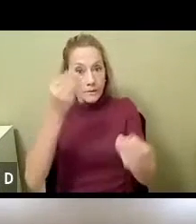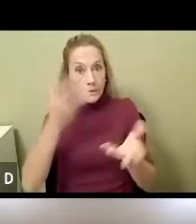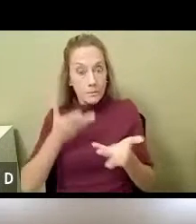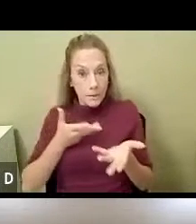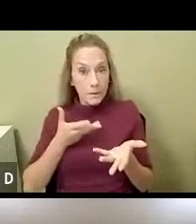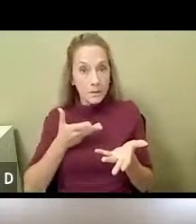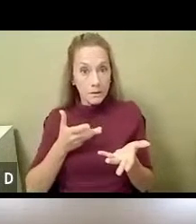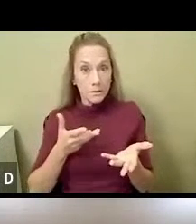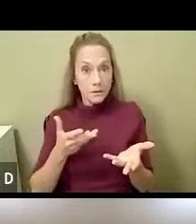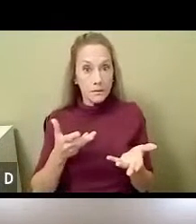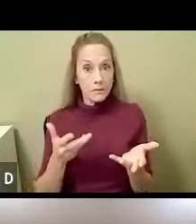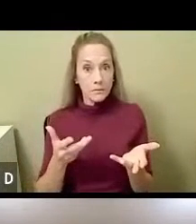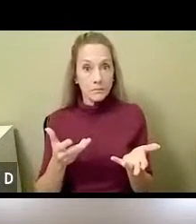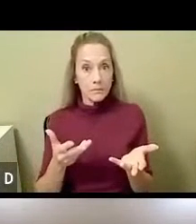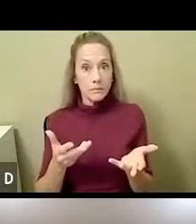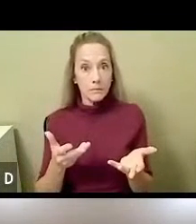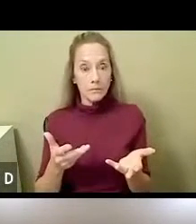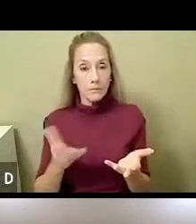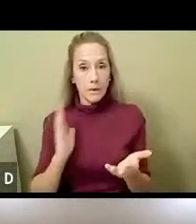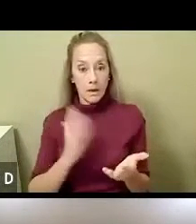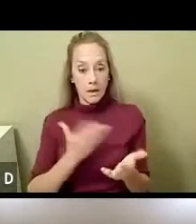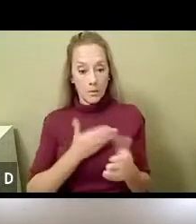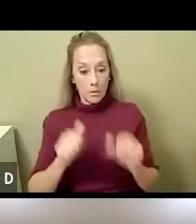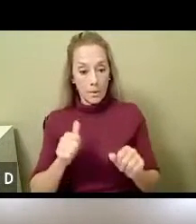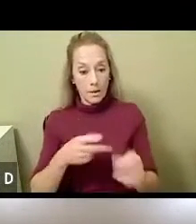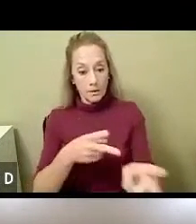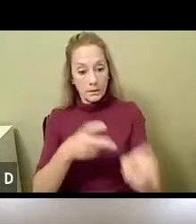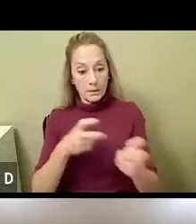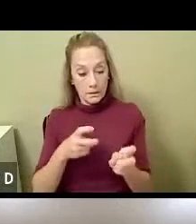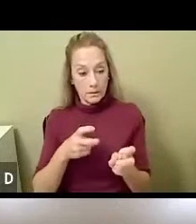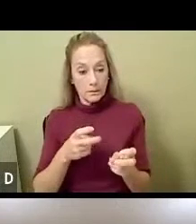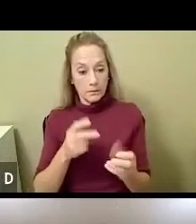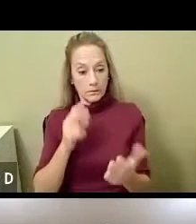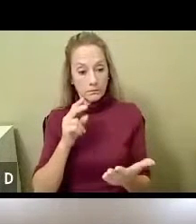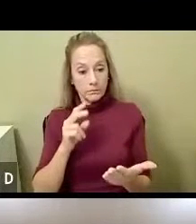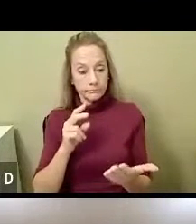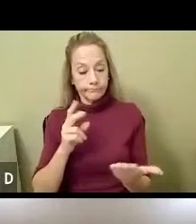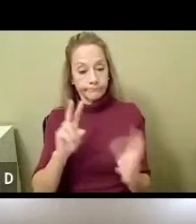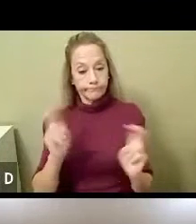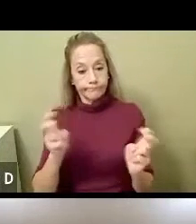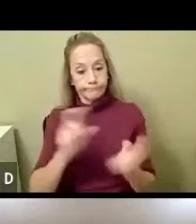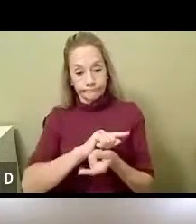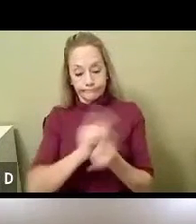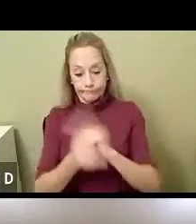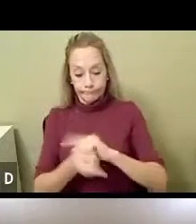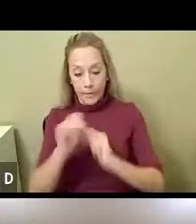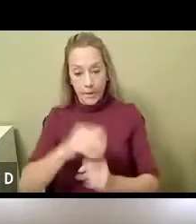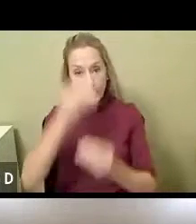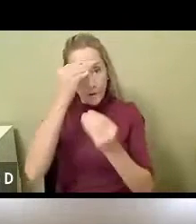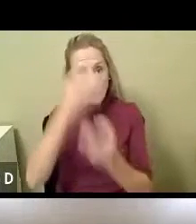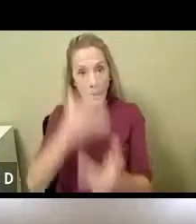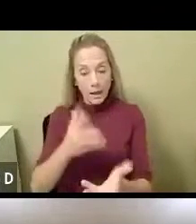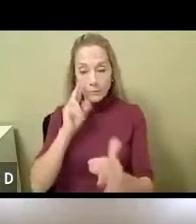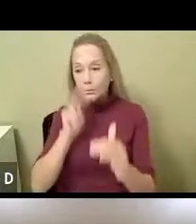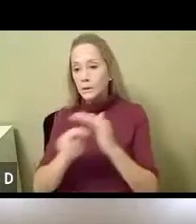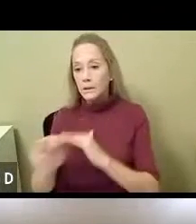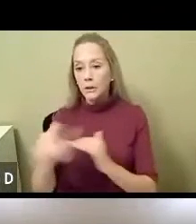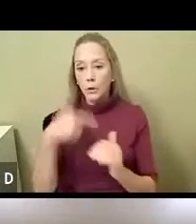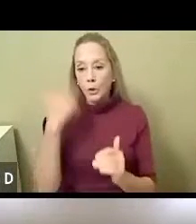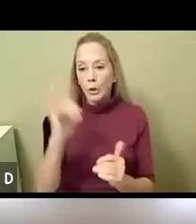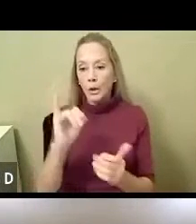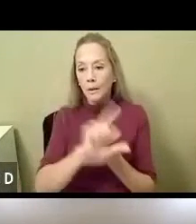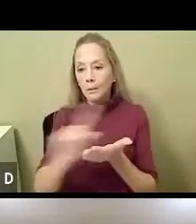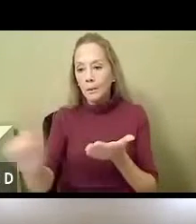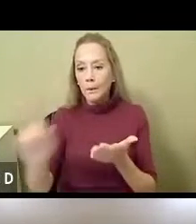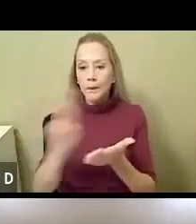where we are today based on what I said, but our ability to use that data to predict what it's going to look like in 1 or 2 weeks, when it's